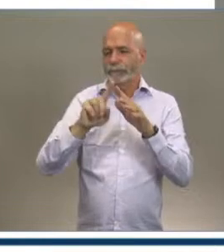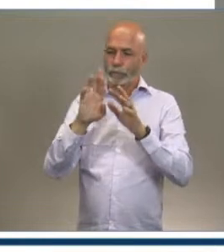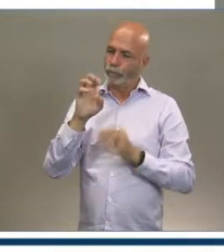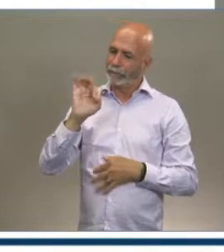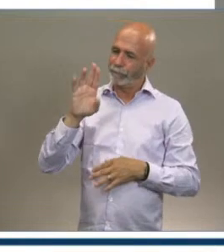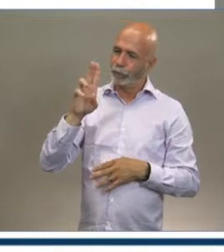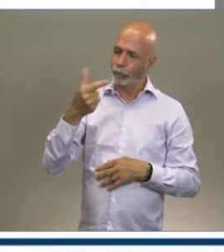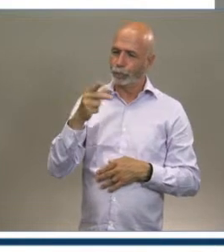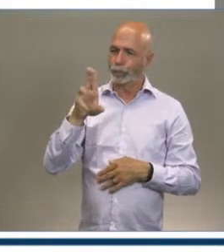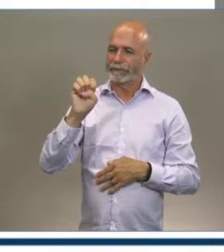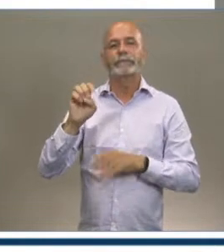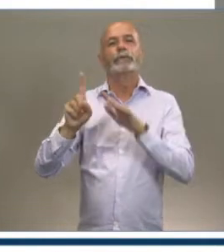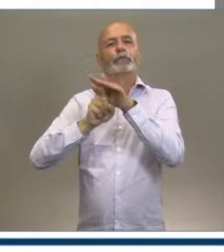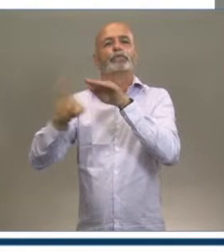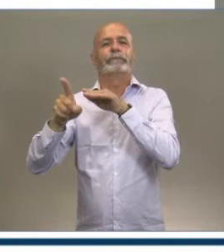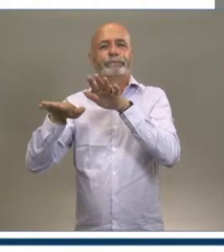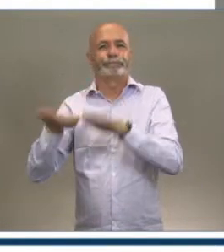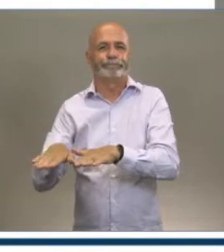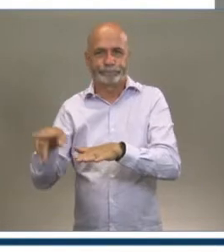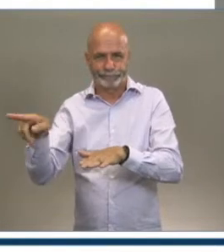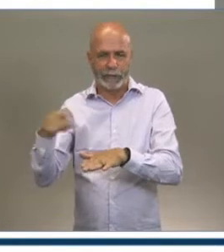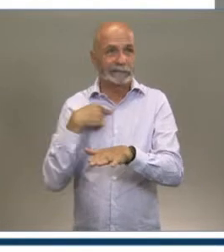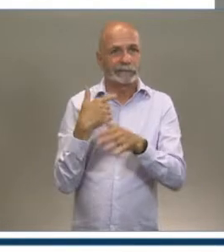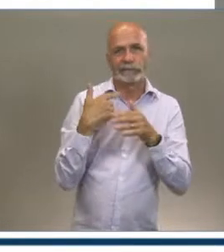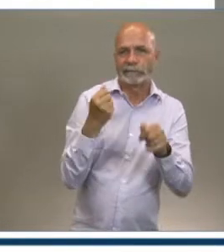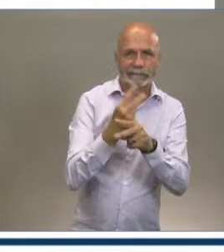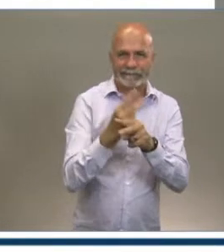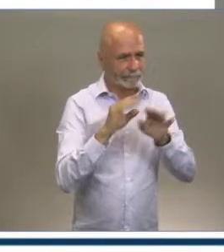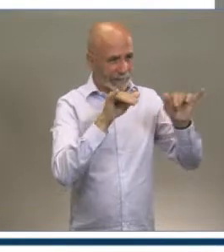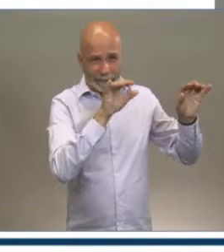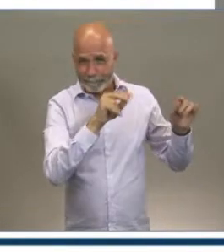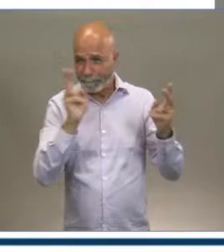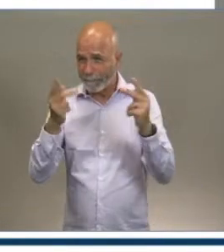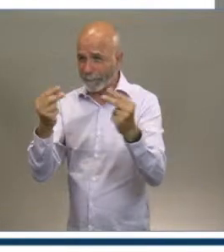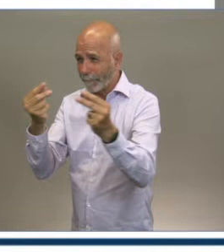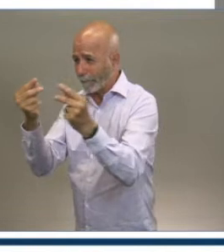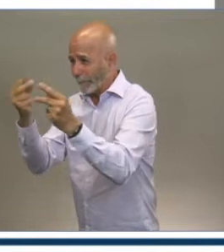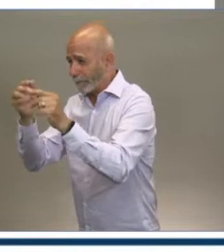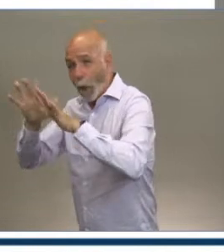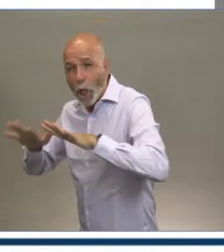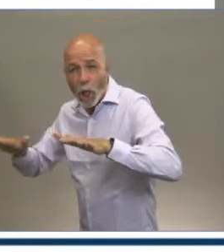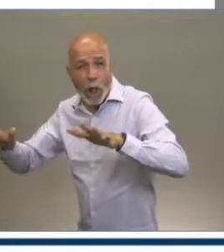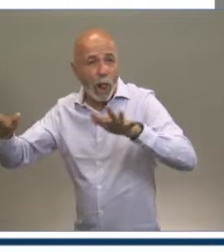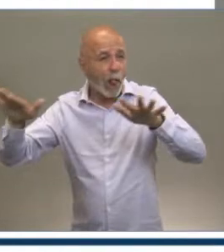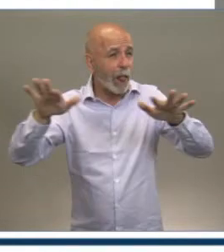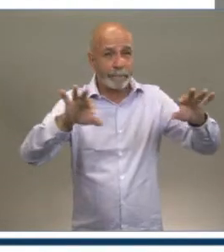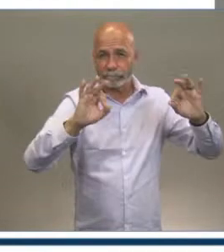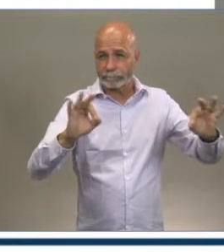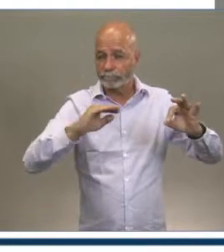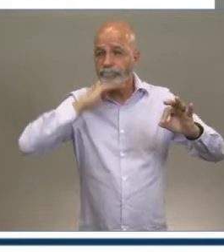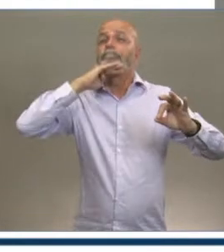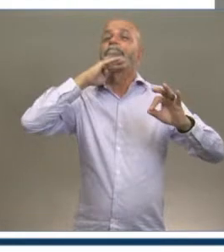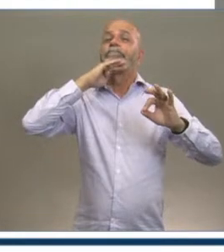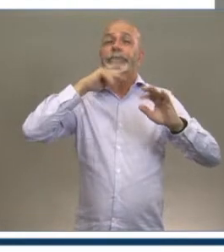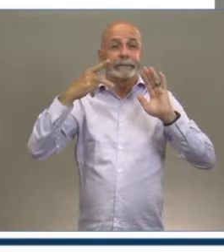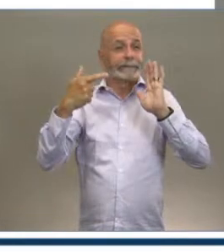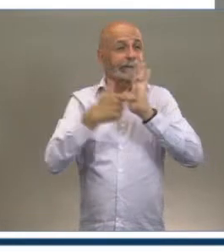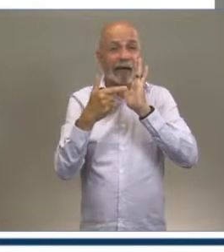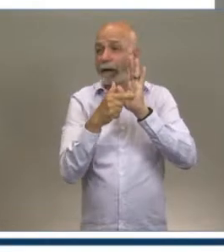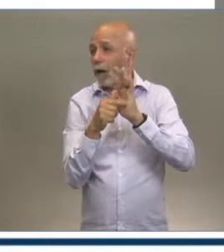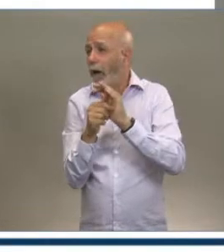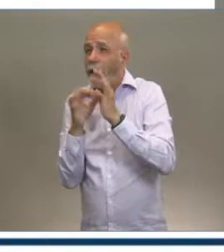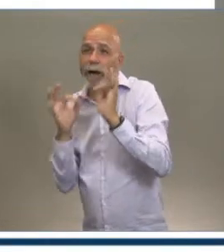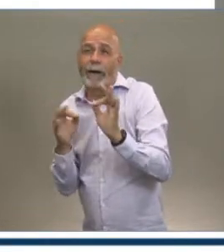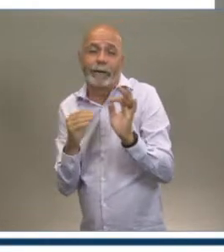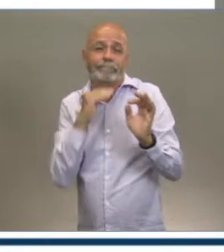into arms as fast as possible and to ensure all Nova Scotians get their second dose much earlier than expected. This is